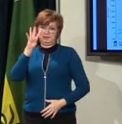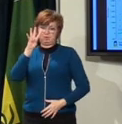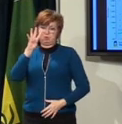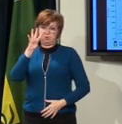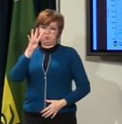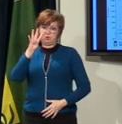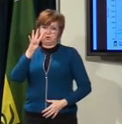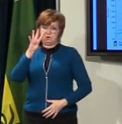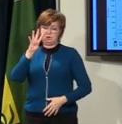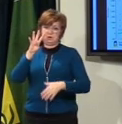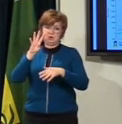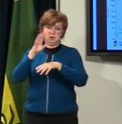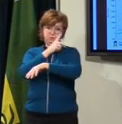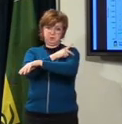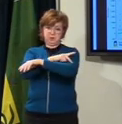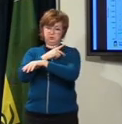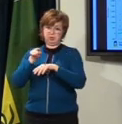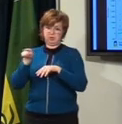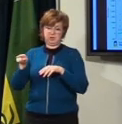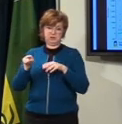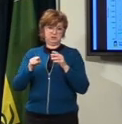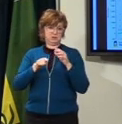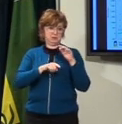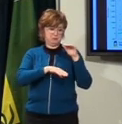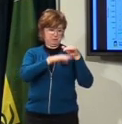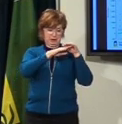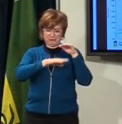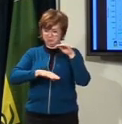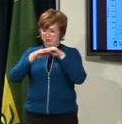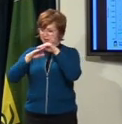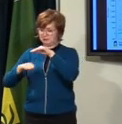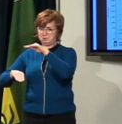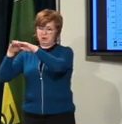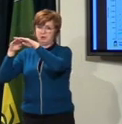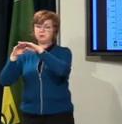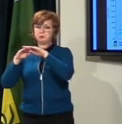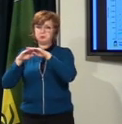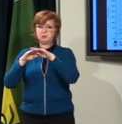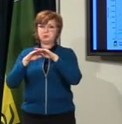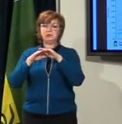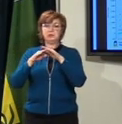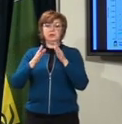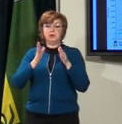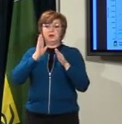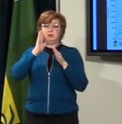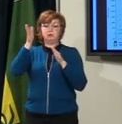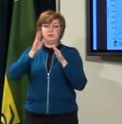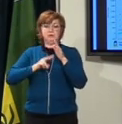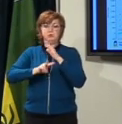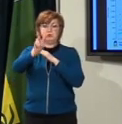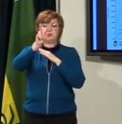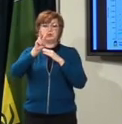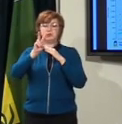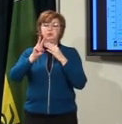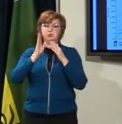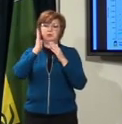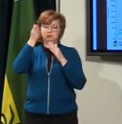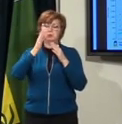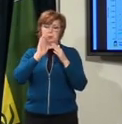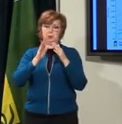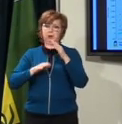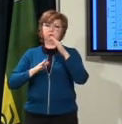potential scenario, we are moving forward to immediately create a capacity and resources that will allow us